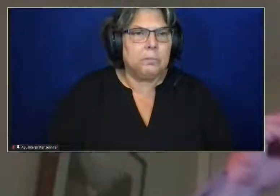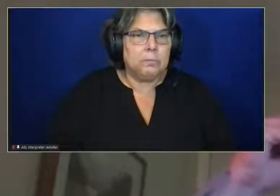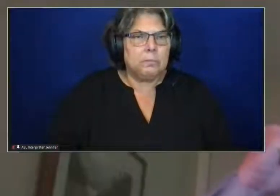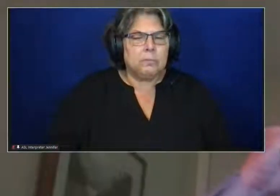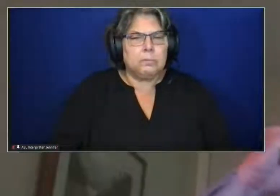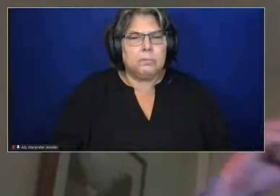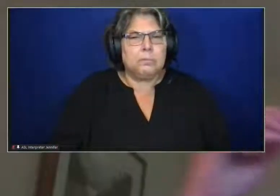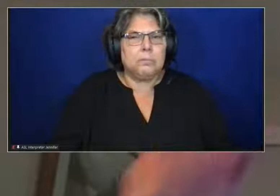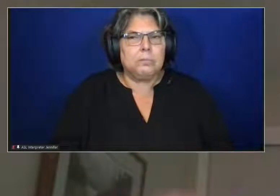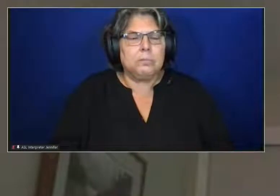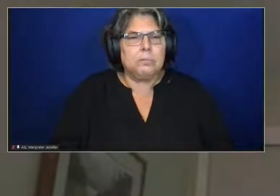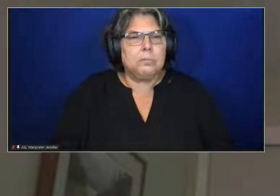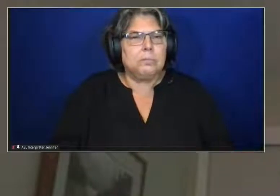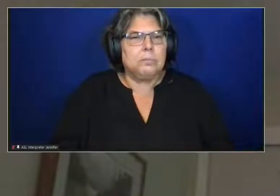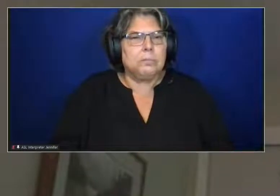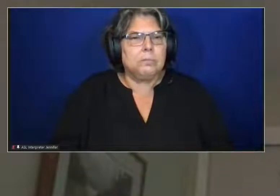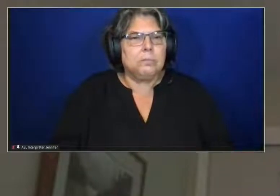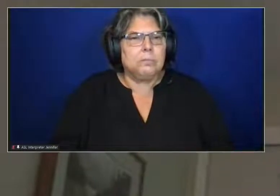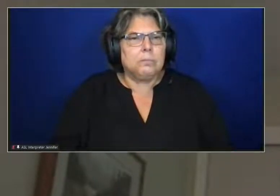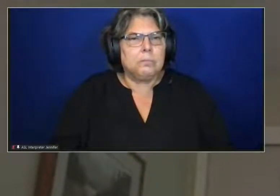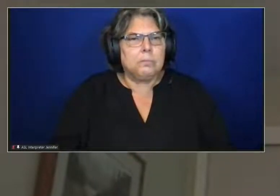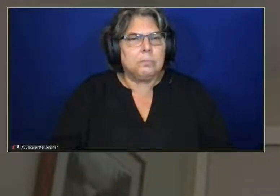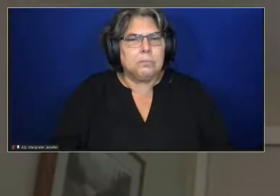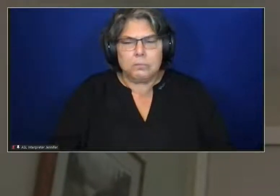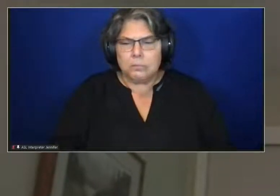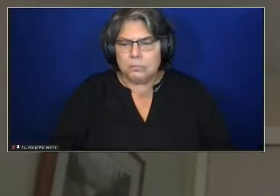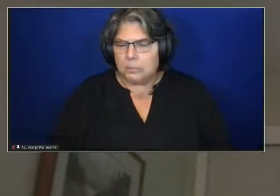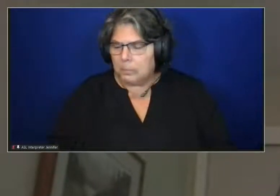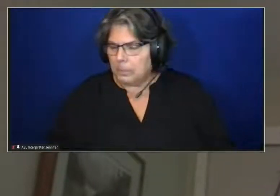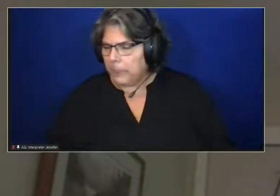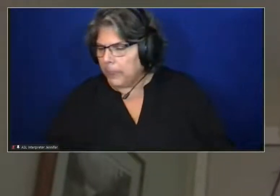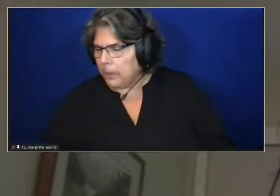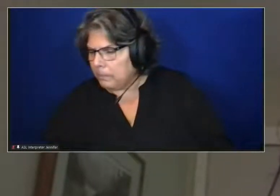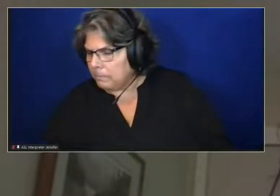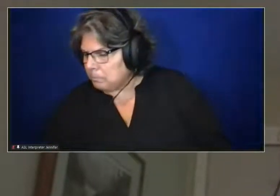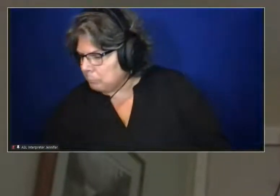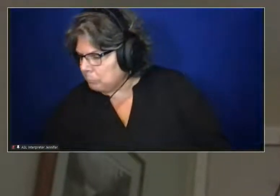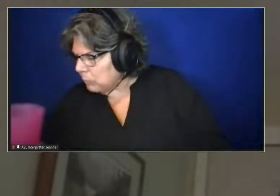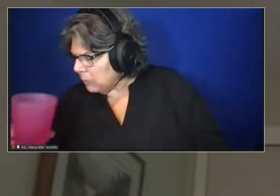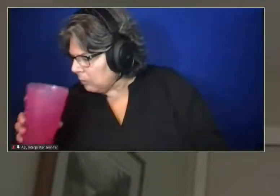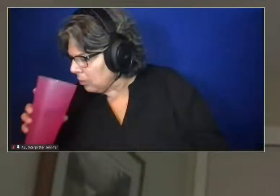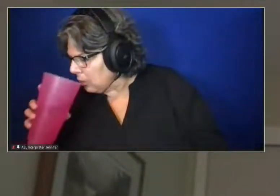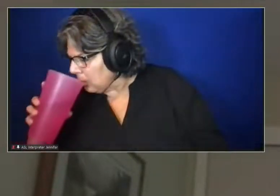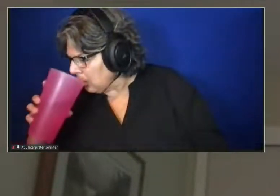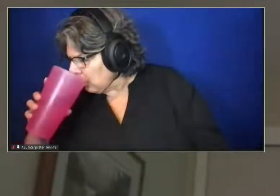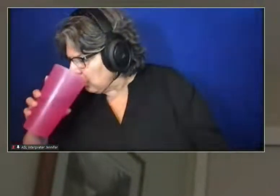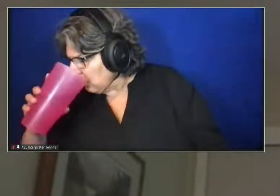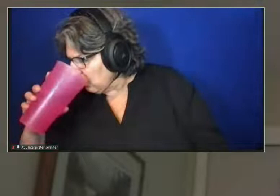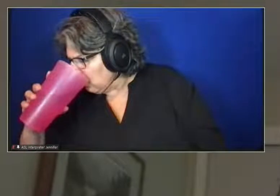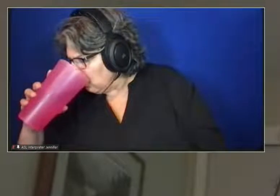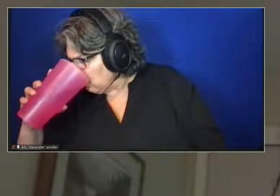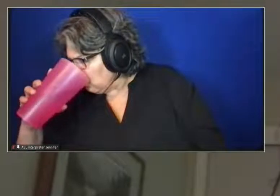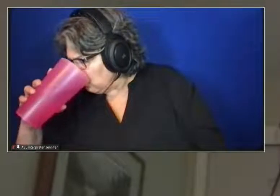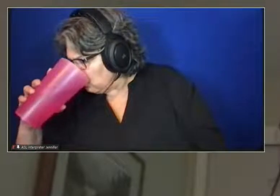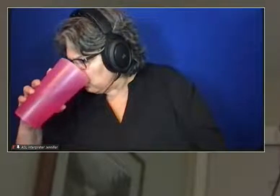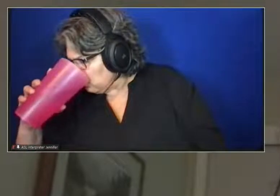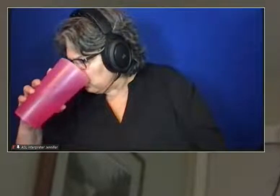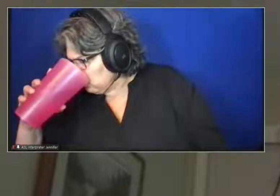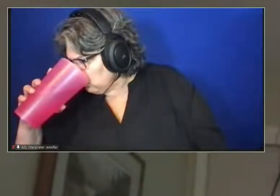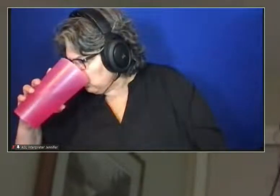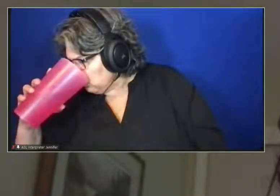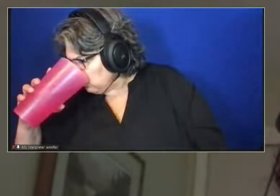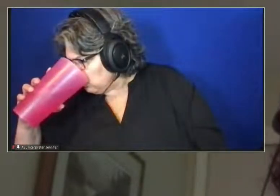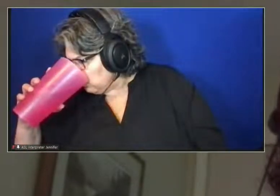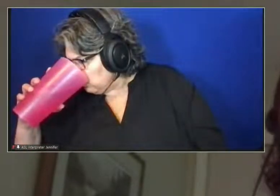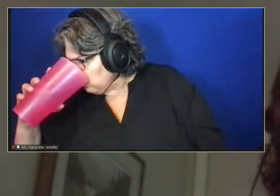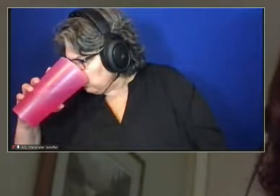Thank you, Dr. Coren. And we'll do one more from Facebook. And this is more of a state level question, so we'll have to get your